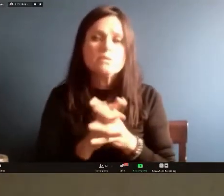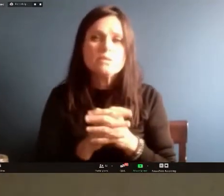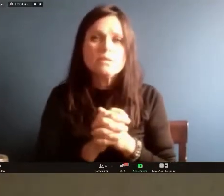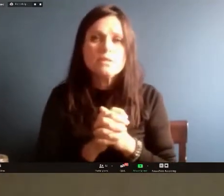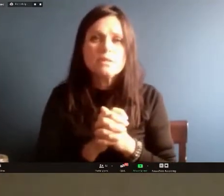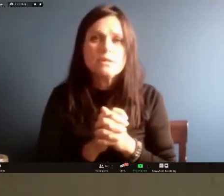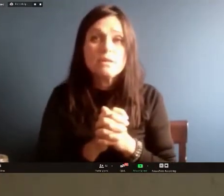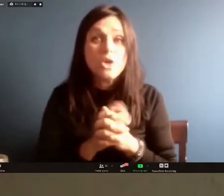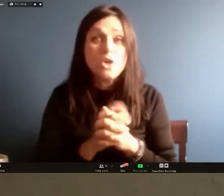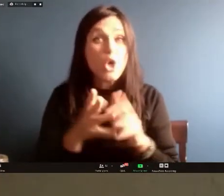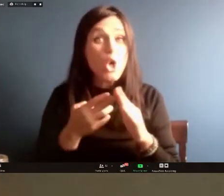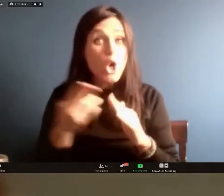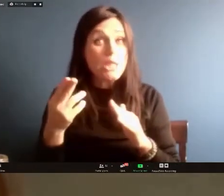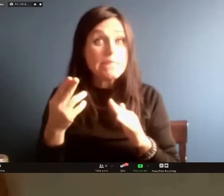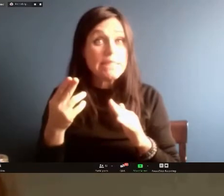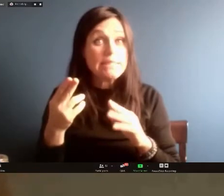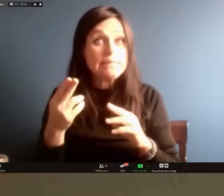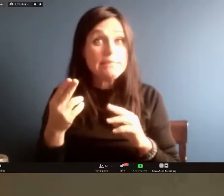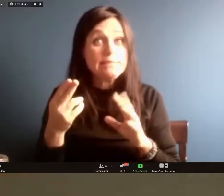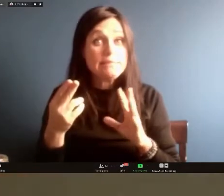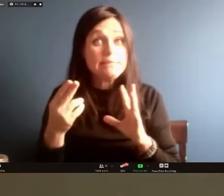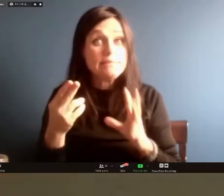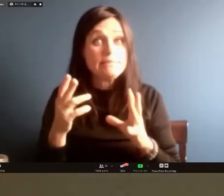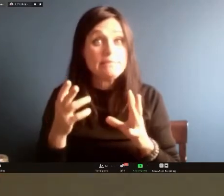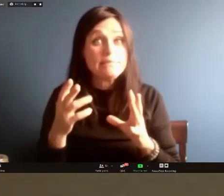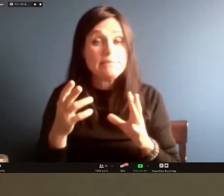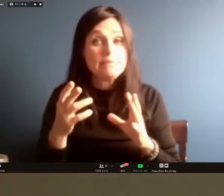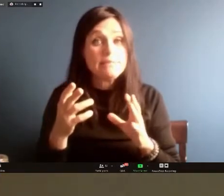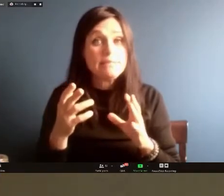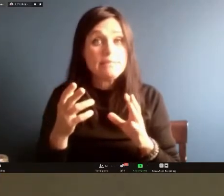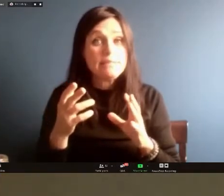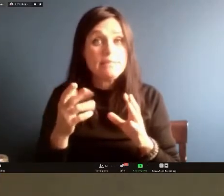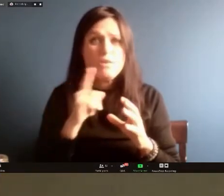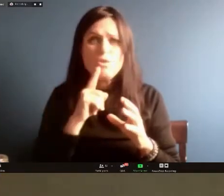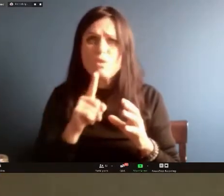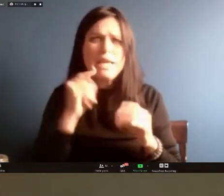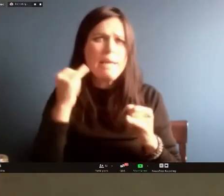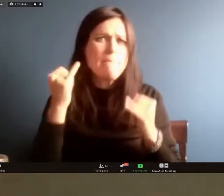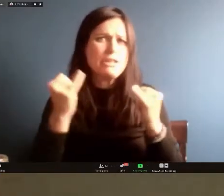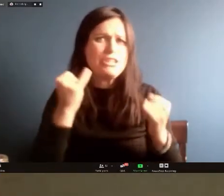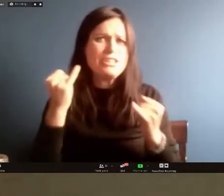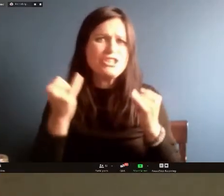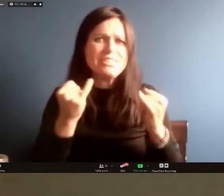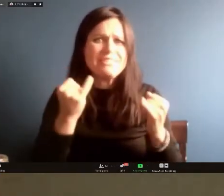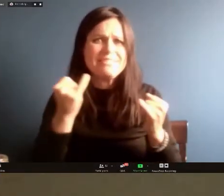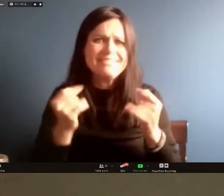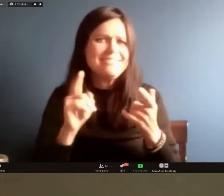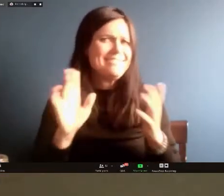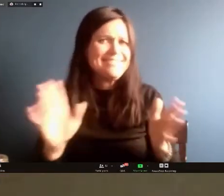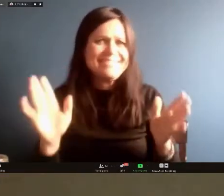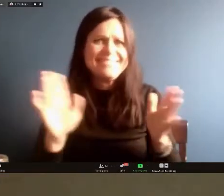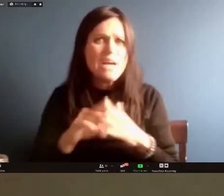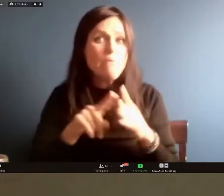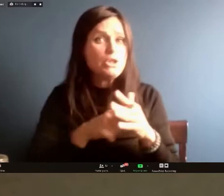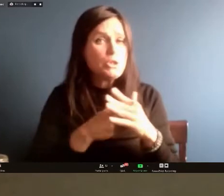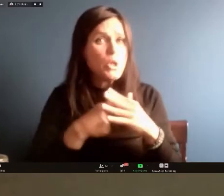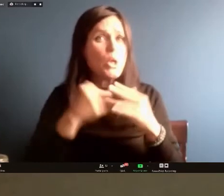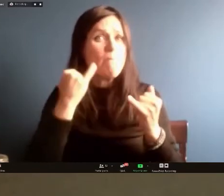quite honestly, it's largely an act of the imagination. So I start out just